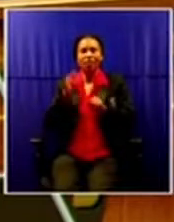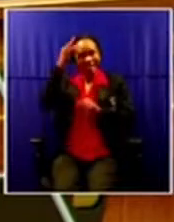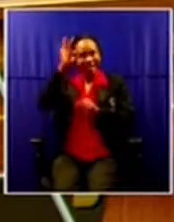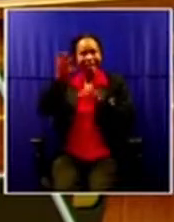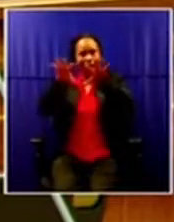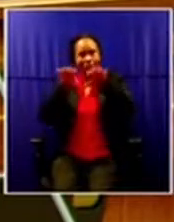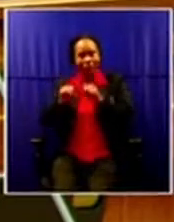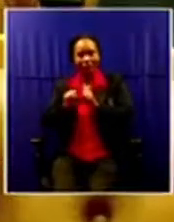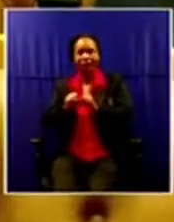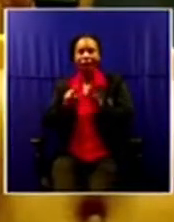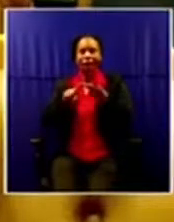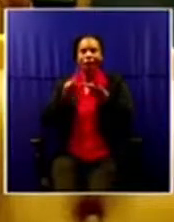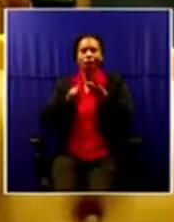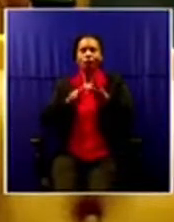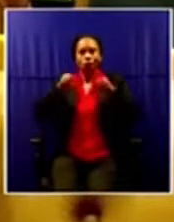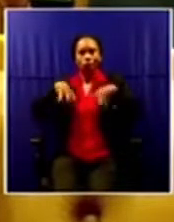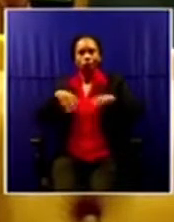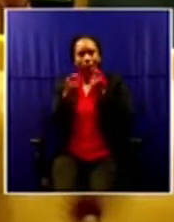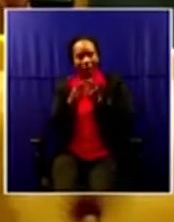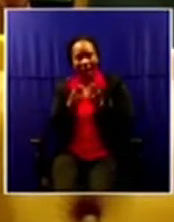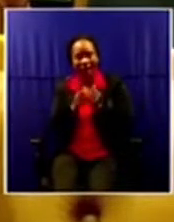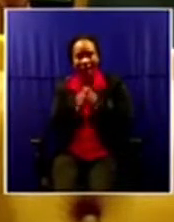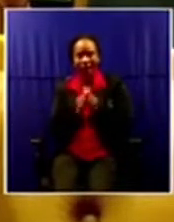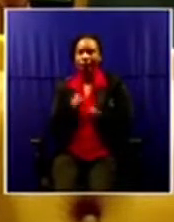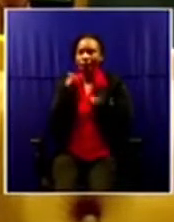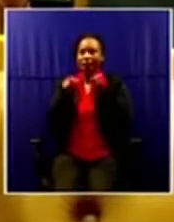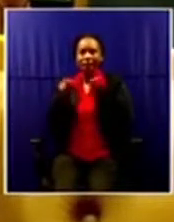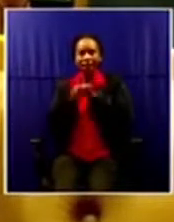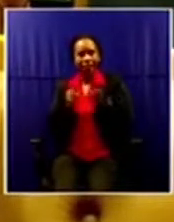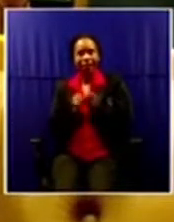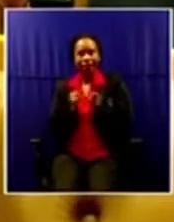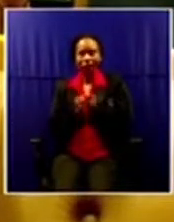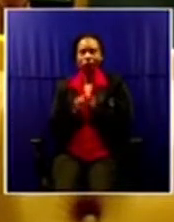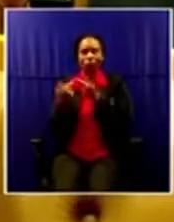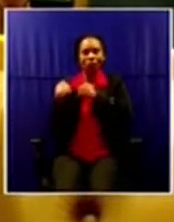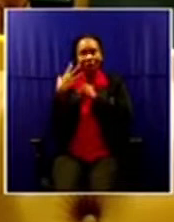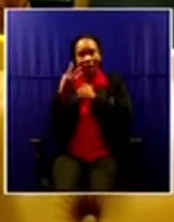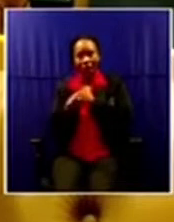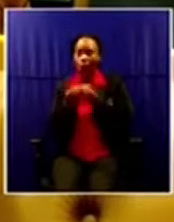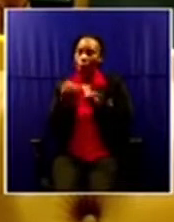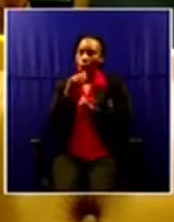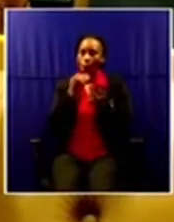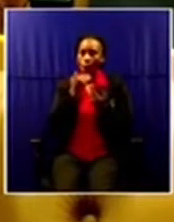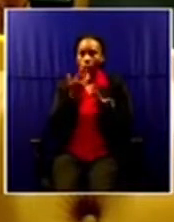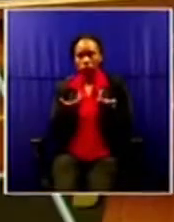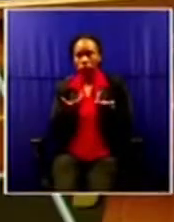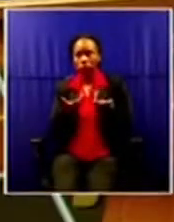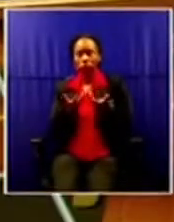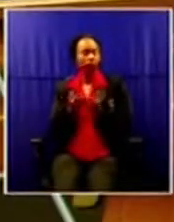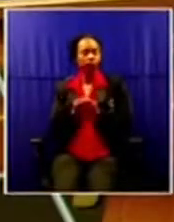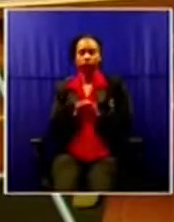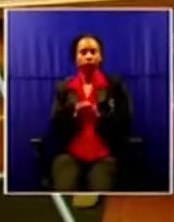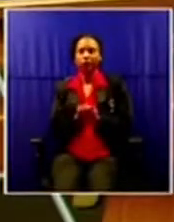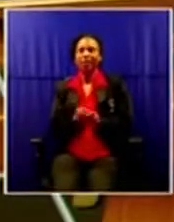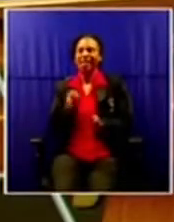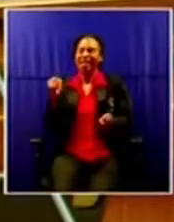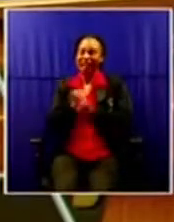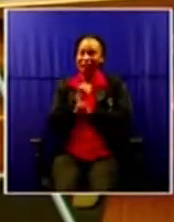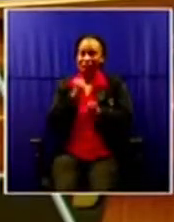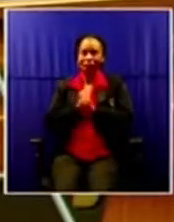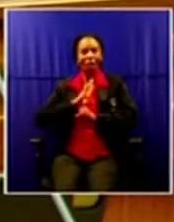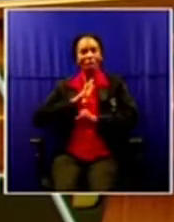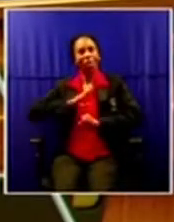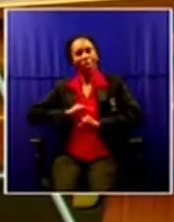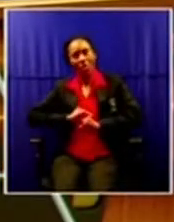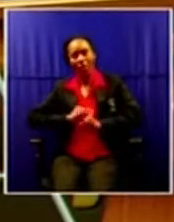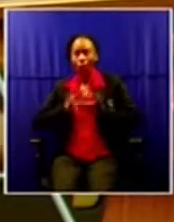and complacency or despair. That we will never be discouraged or despair as